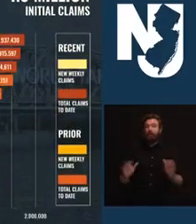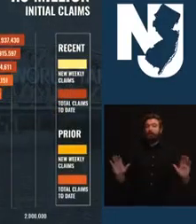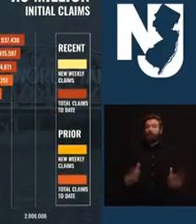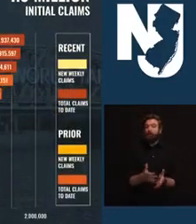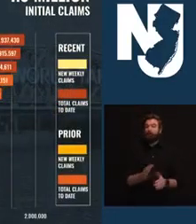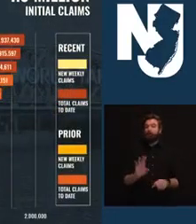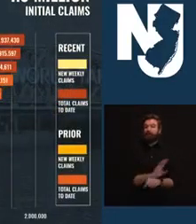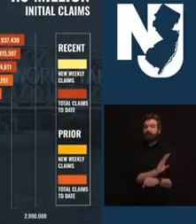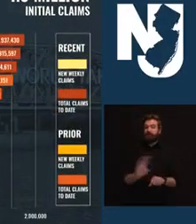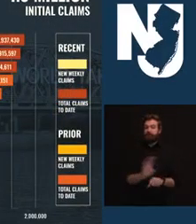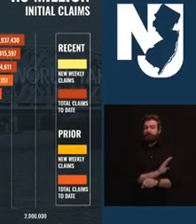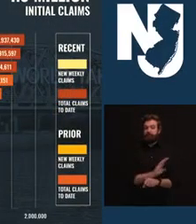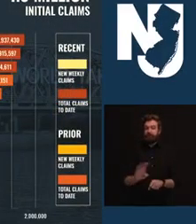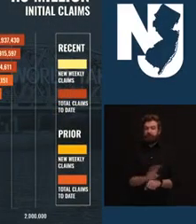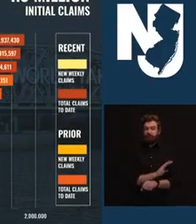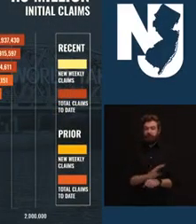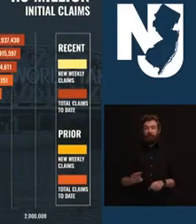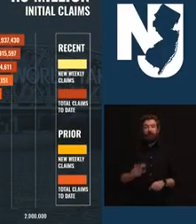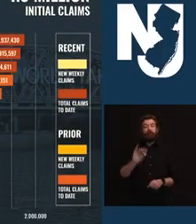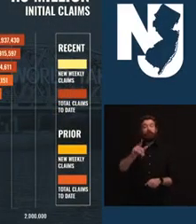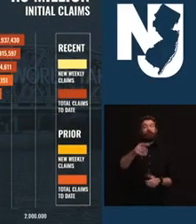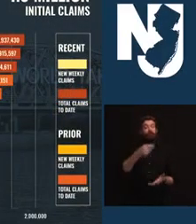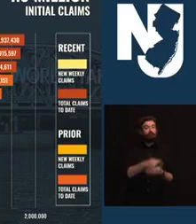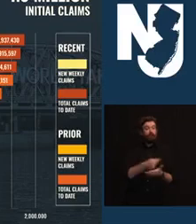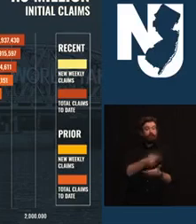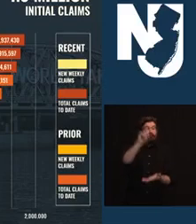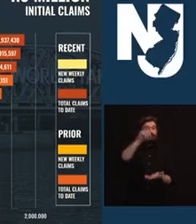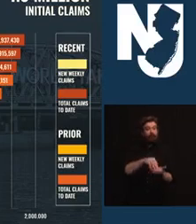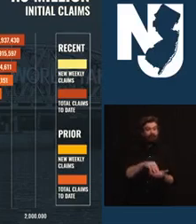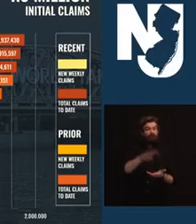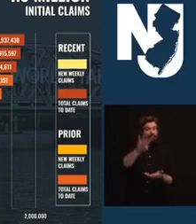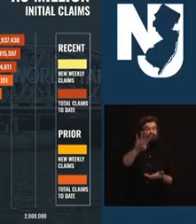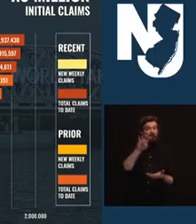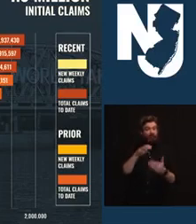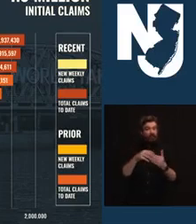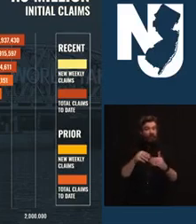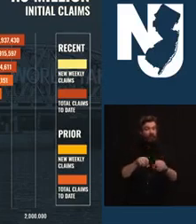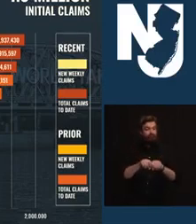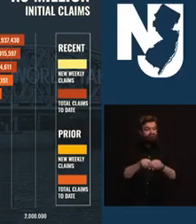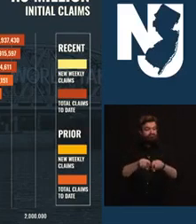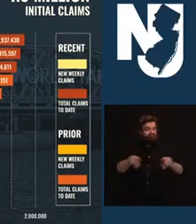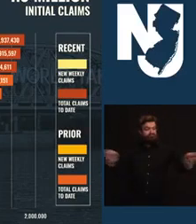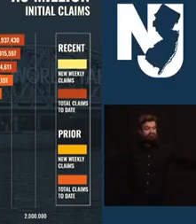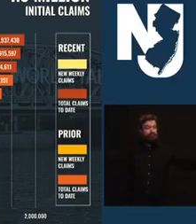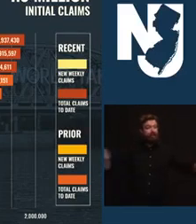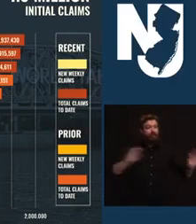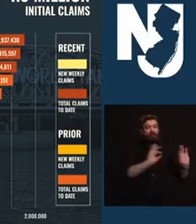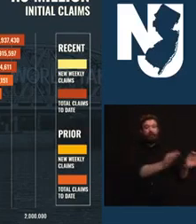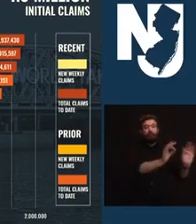under the pressure of unemployment is of particular importance. As the Department of Labor noted yesterday,